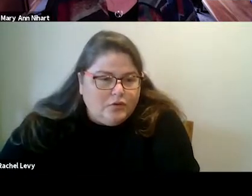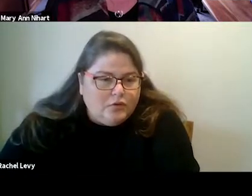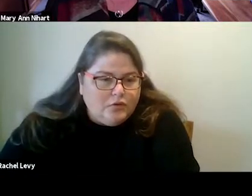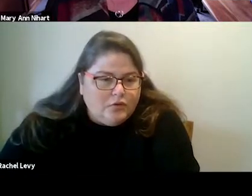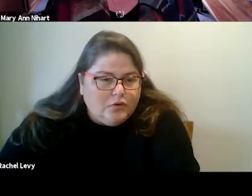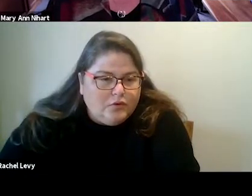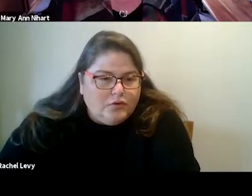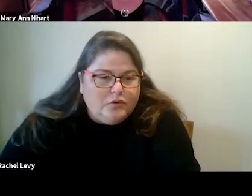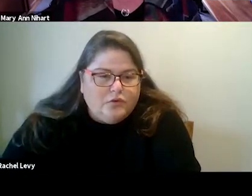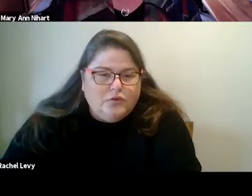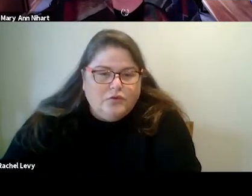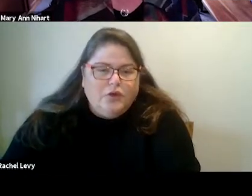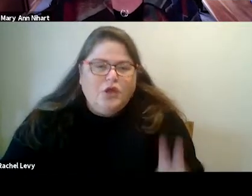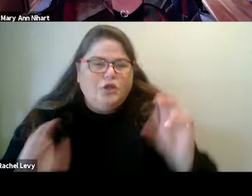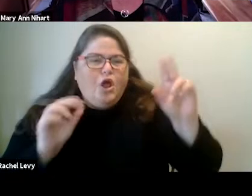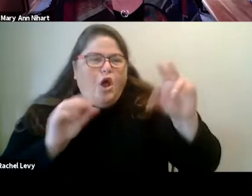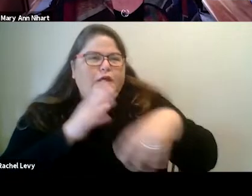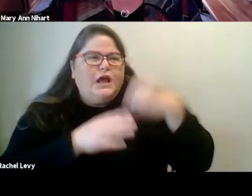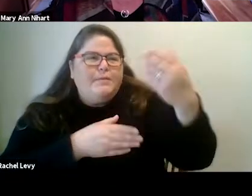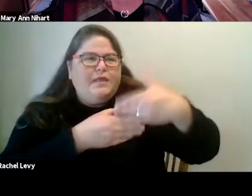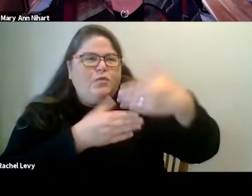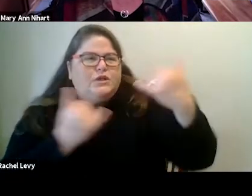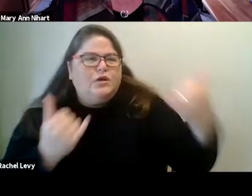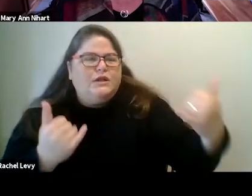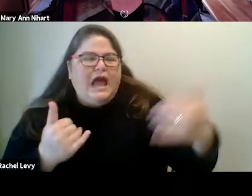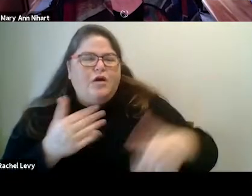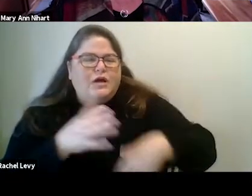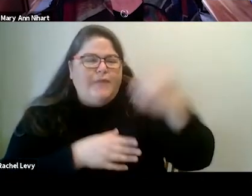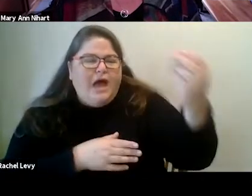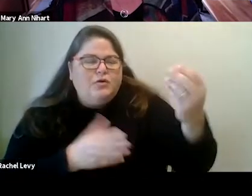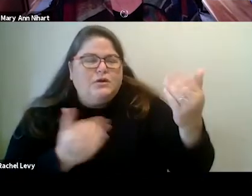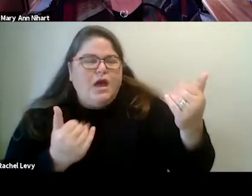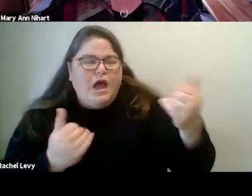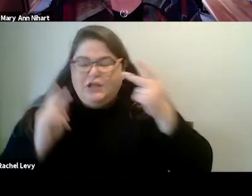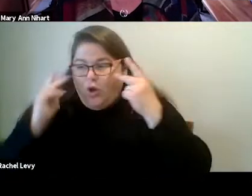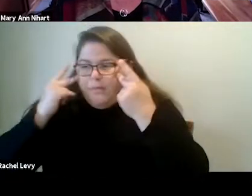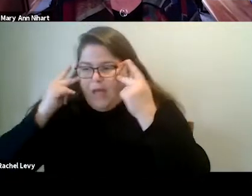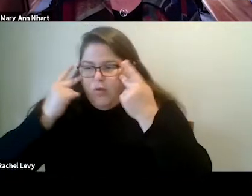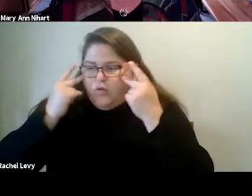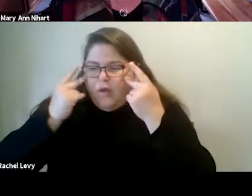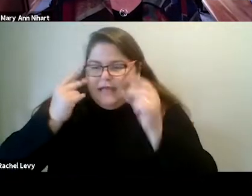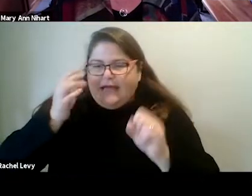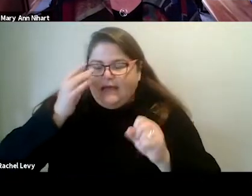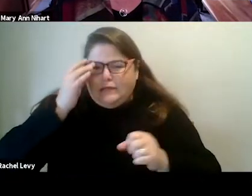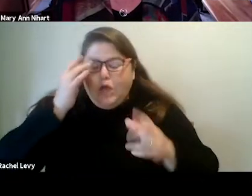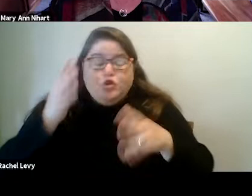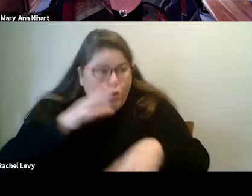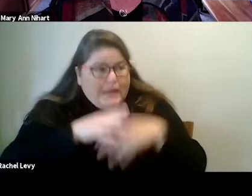Harold. Harold. You need to come out of the house. Paranoia. No one's going to shoot you. You need to get out of the